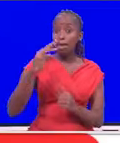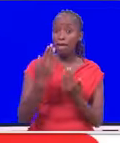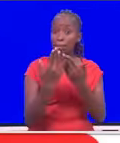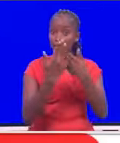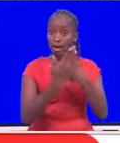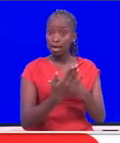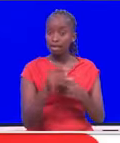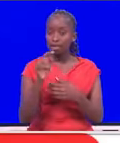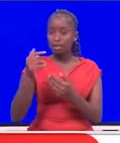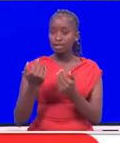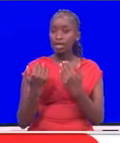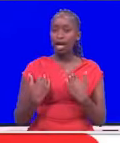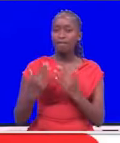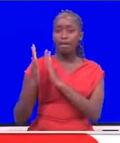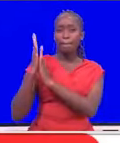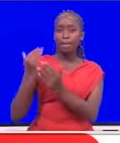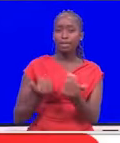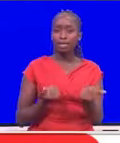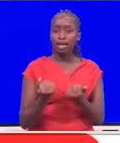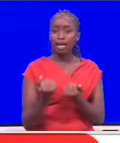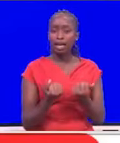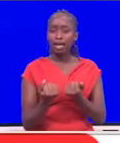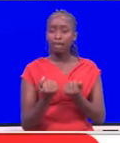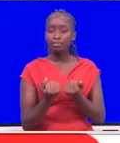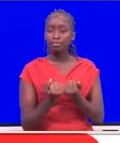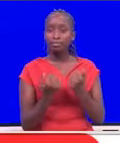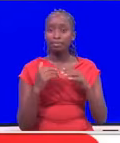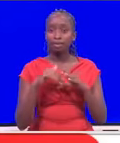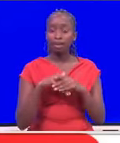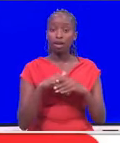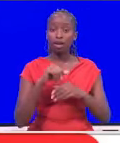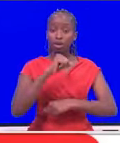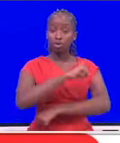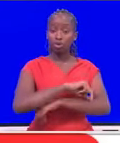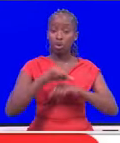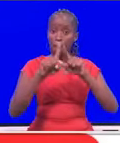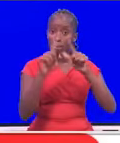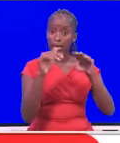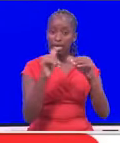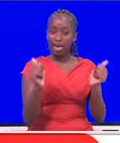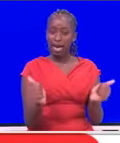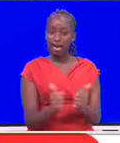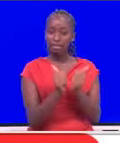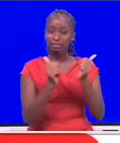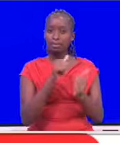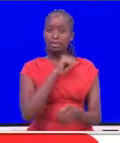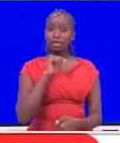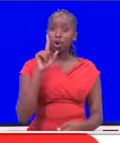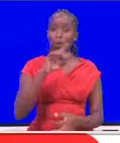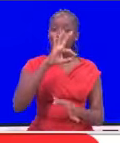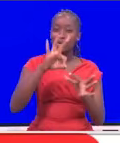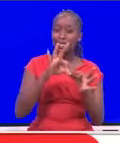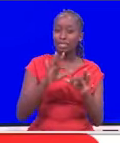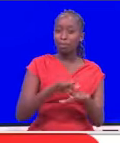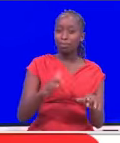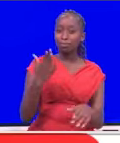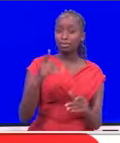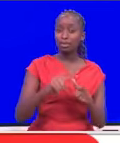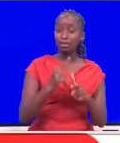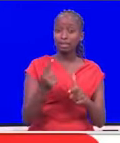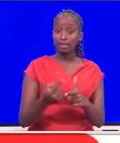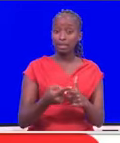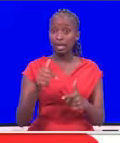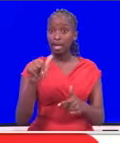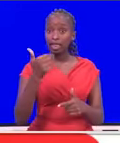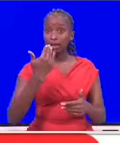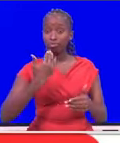34 students from Chavakali High School got into an accident, killing one on the spot and injuring others.